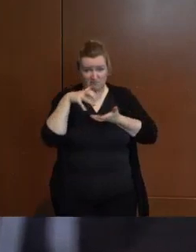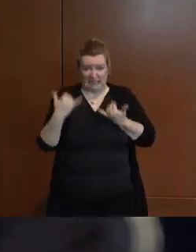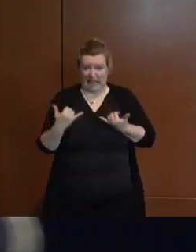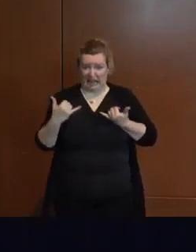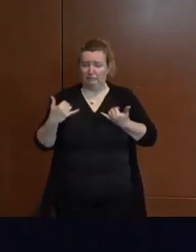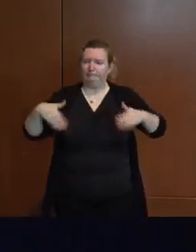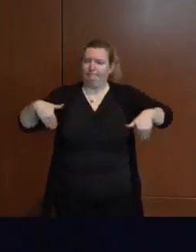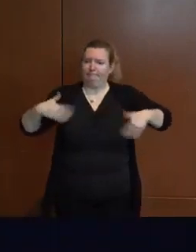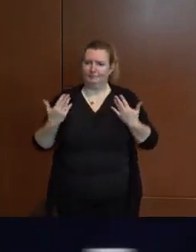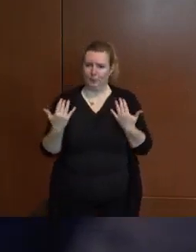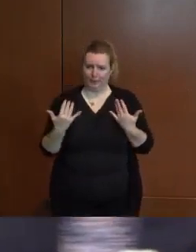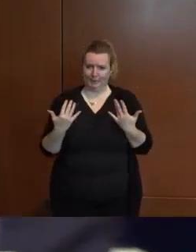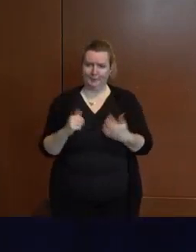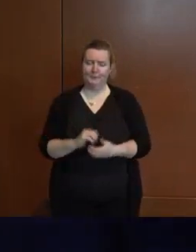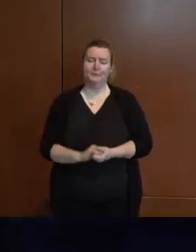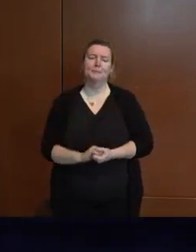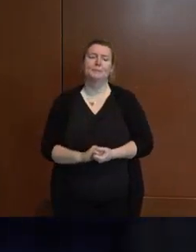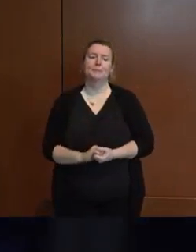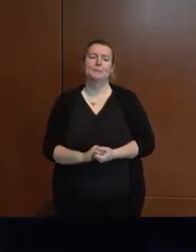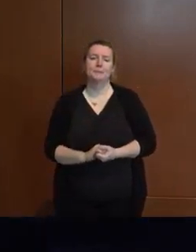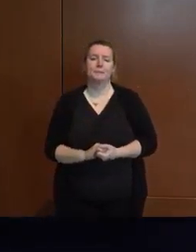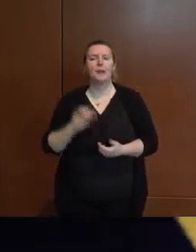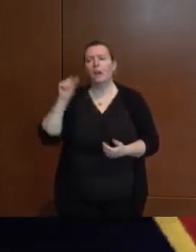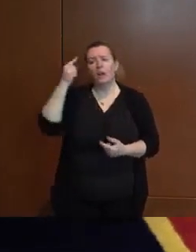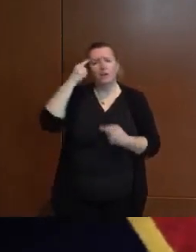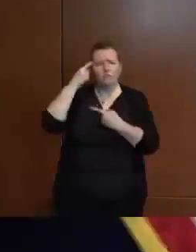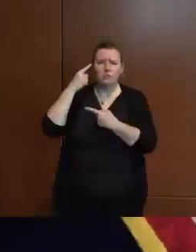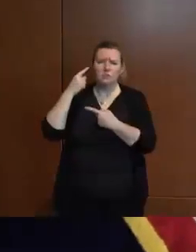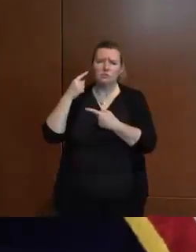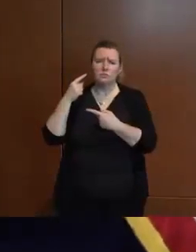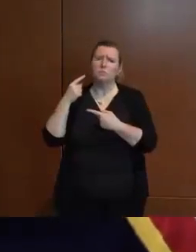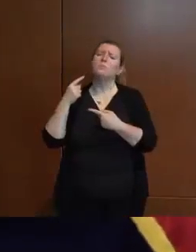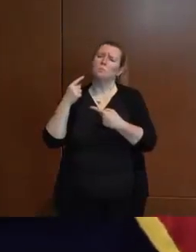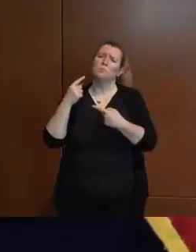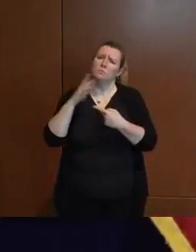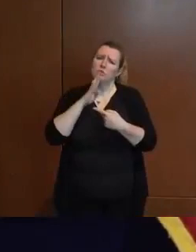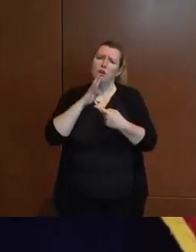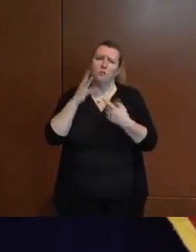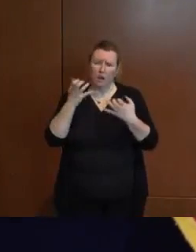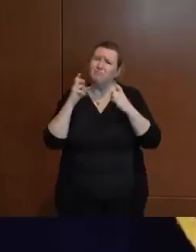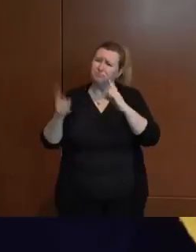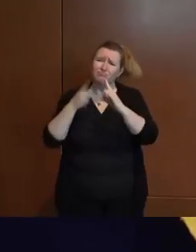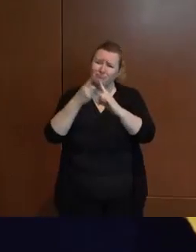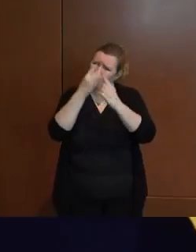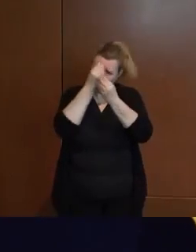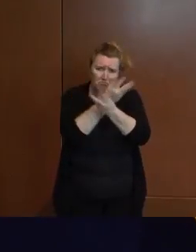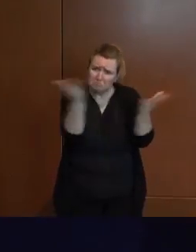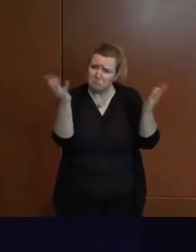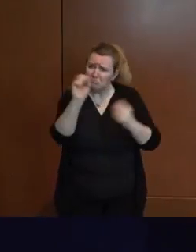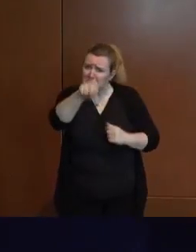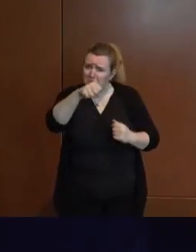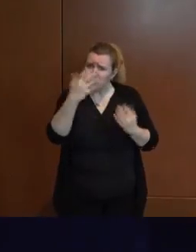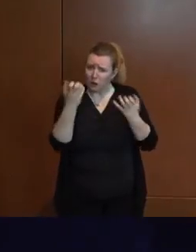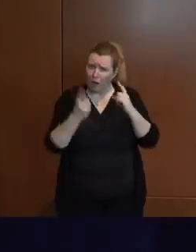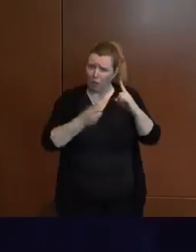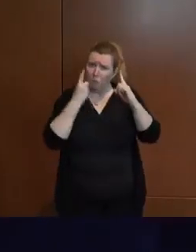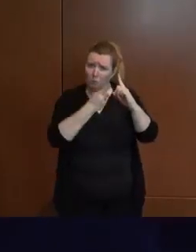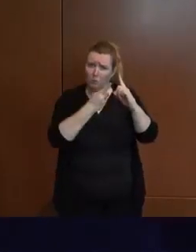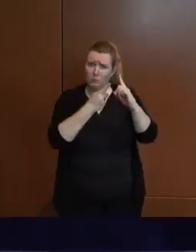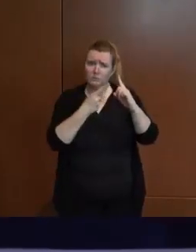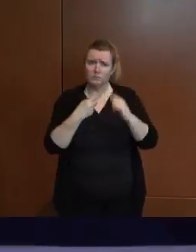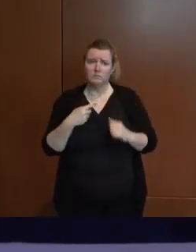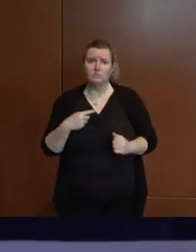That's clearly data that we're hoping to get to at a certain point. I look at the total positives. This is a non-medical answer, total positives. Then